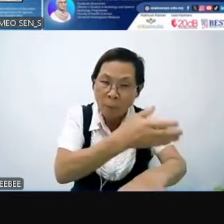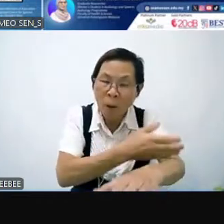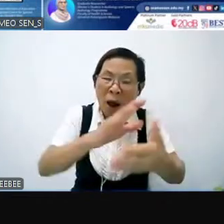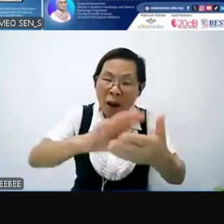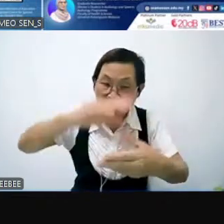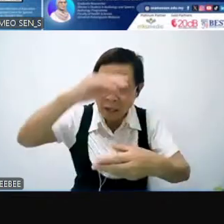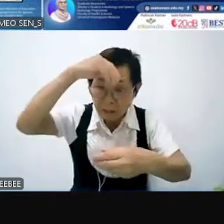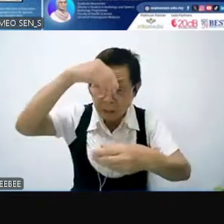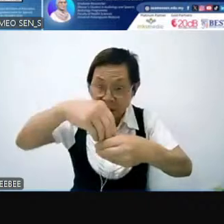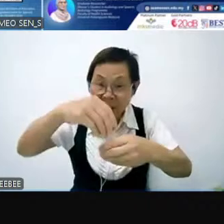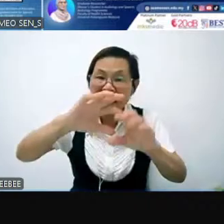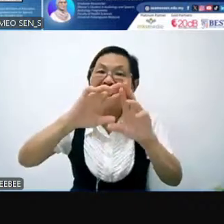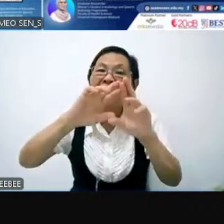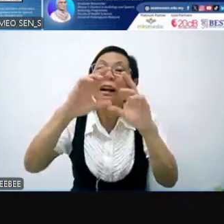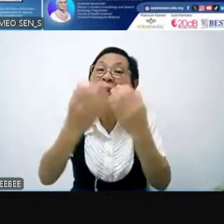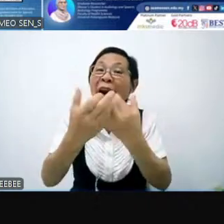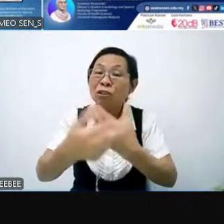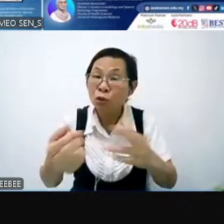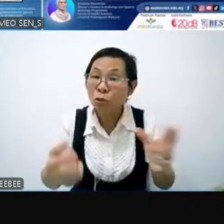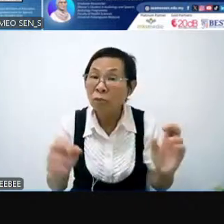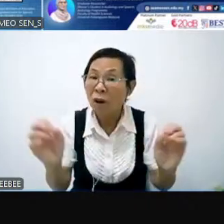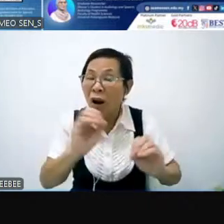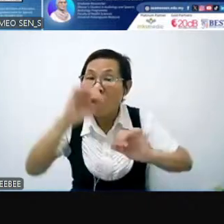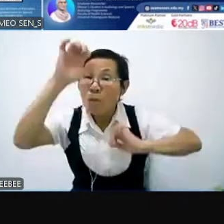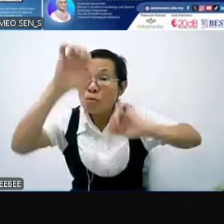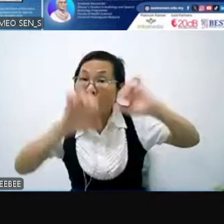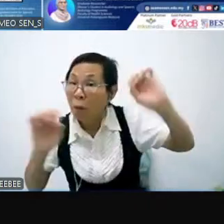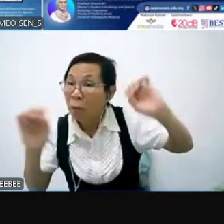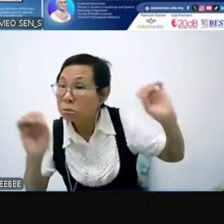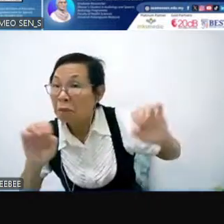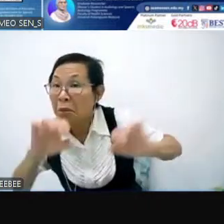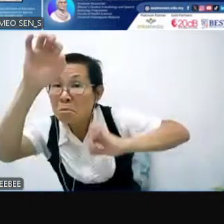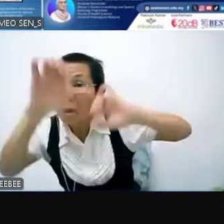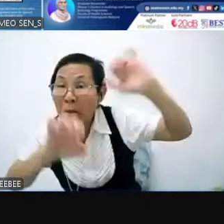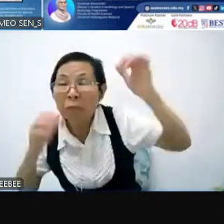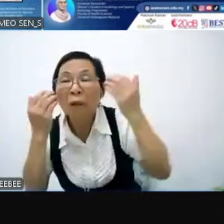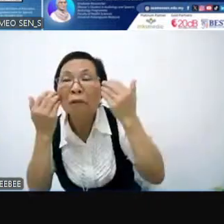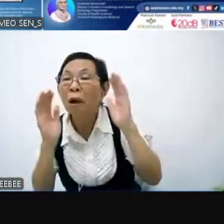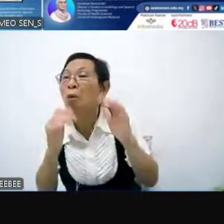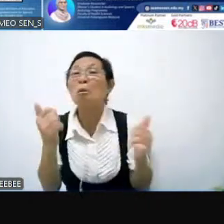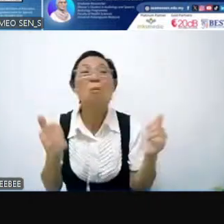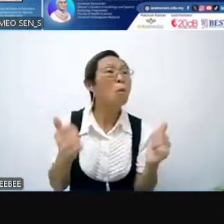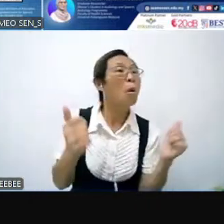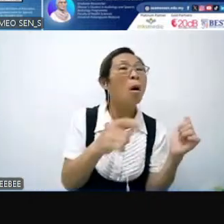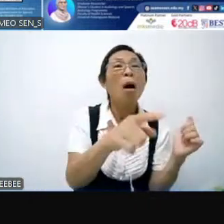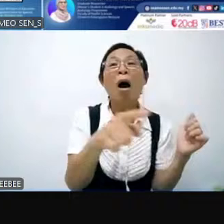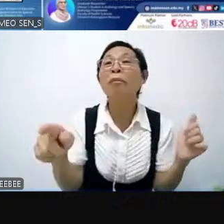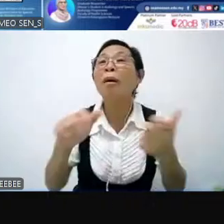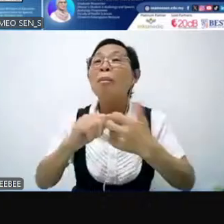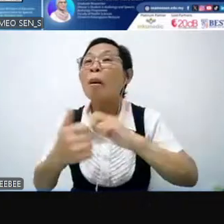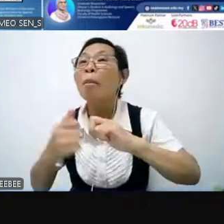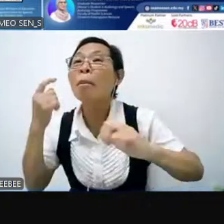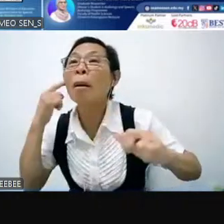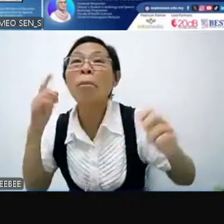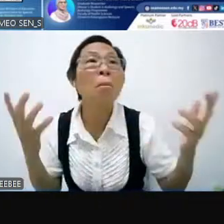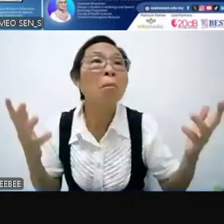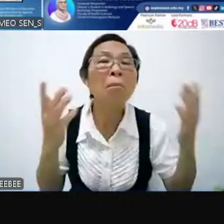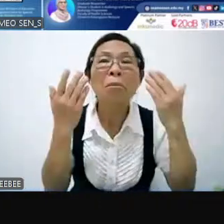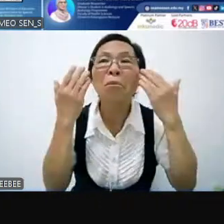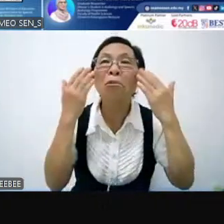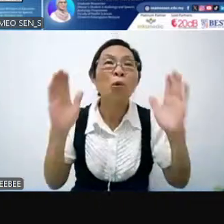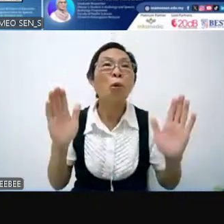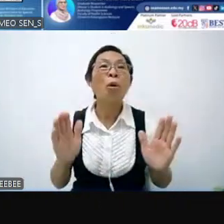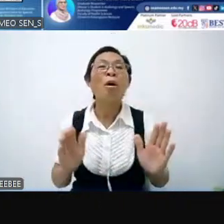classroom. So without the assessment, we don't know which students will have the hearing challenges. So therefore,